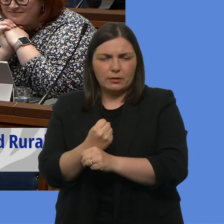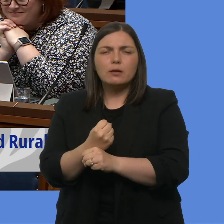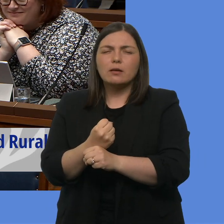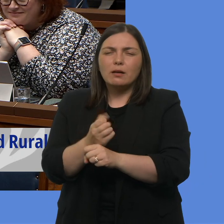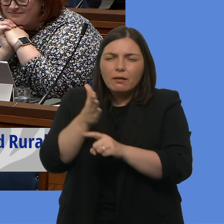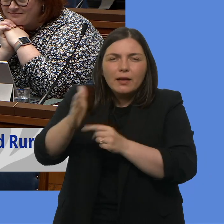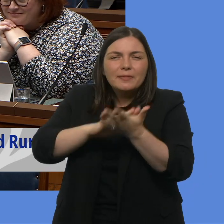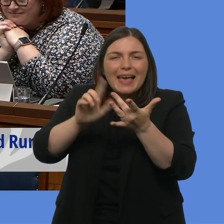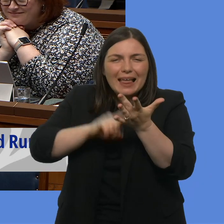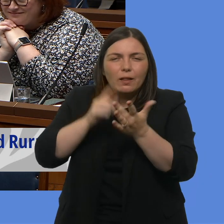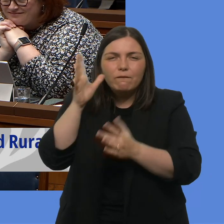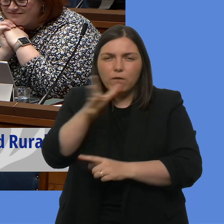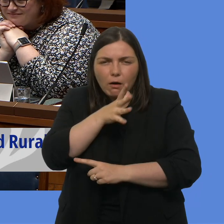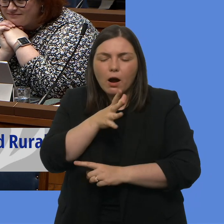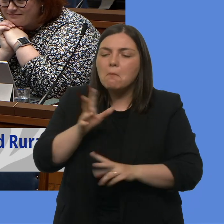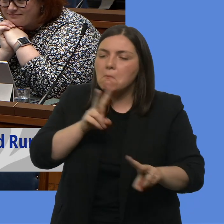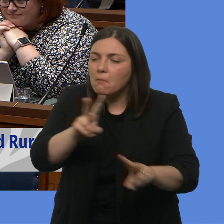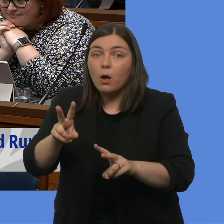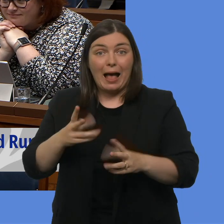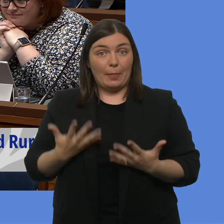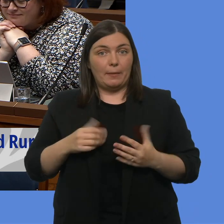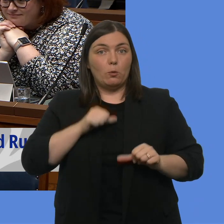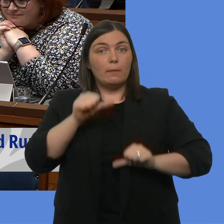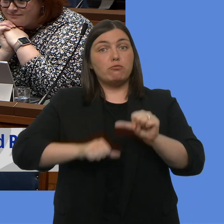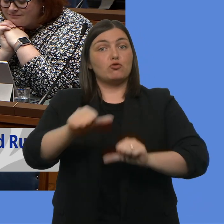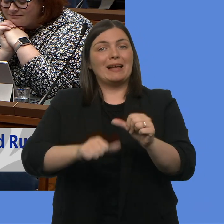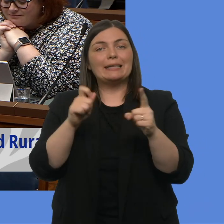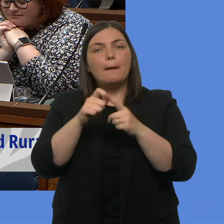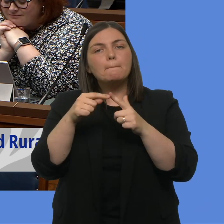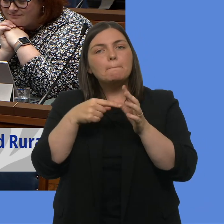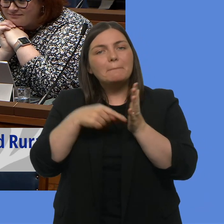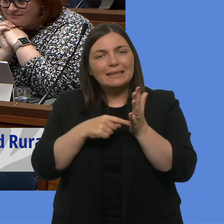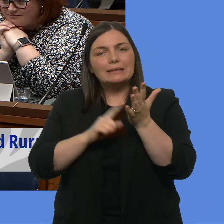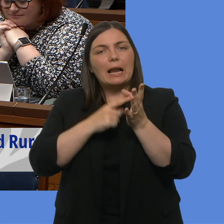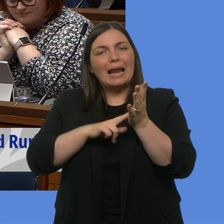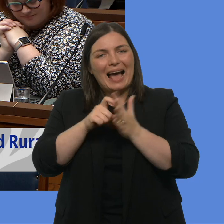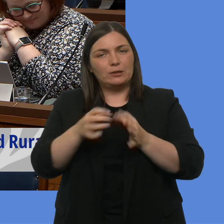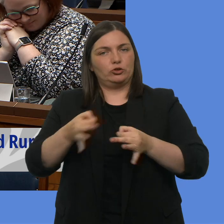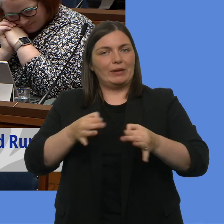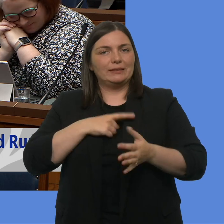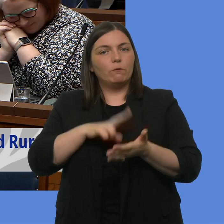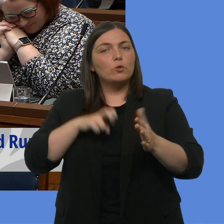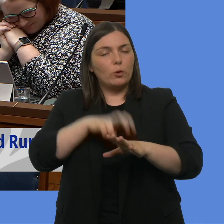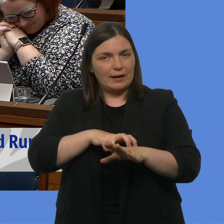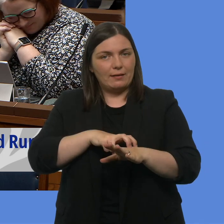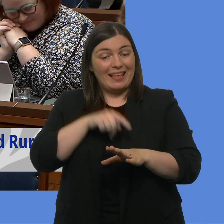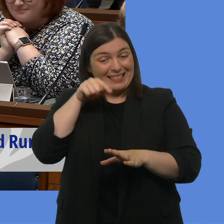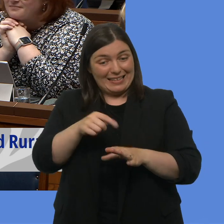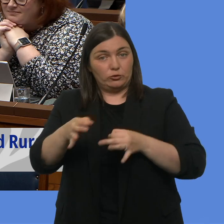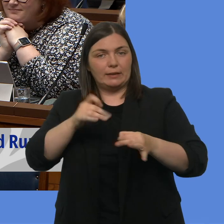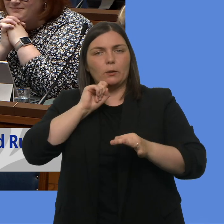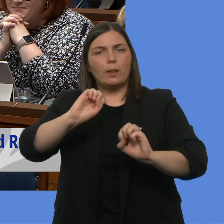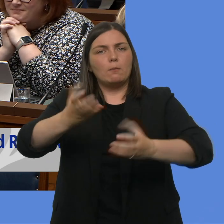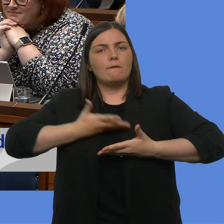we're progressing a peatland strategy for Northern Ireland. And this peatland strategy will provide a framework to guide the conservation, restoration and management